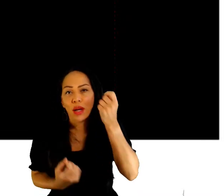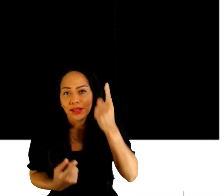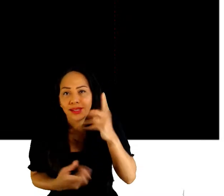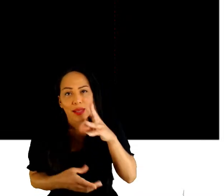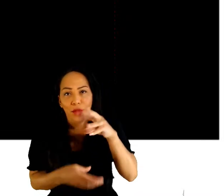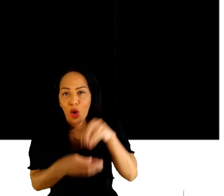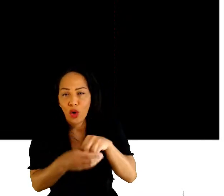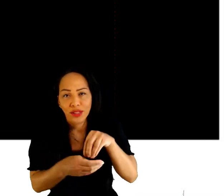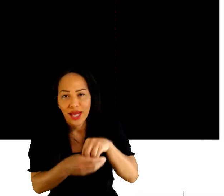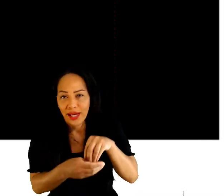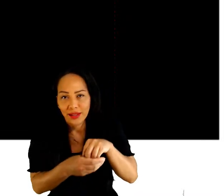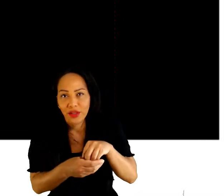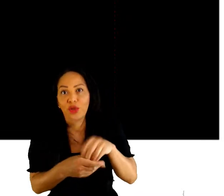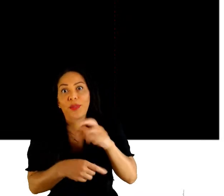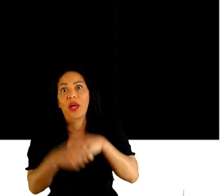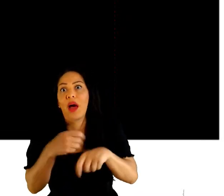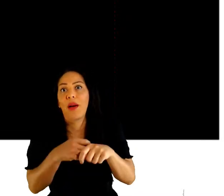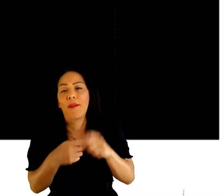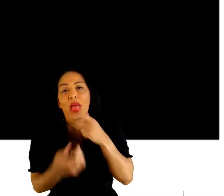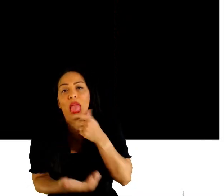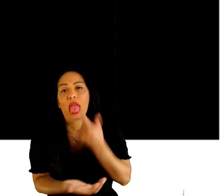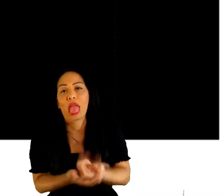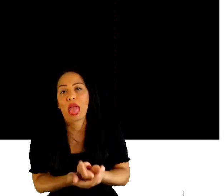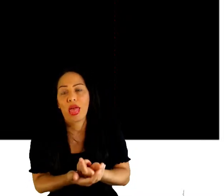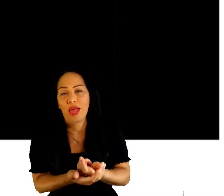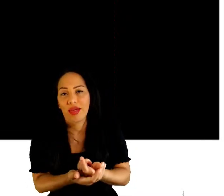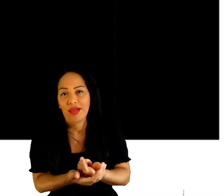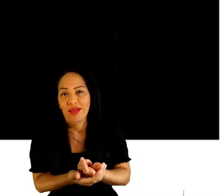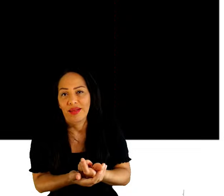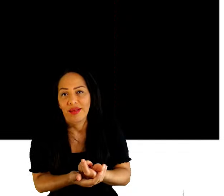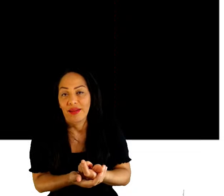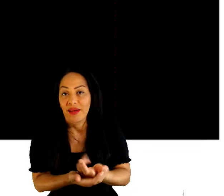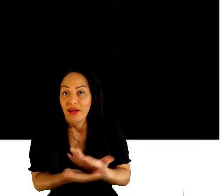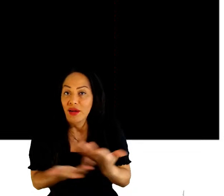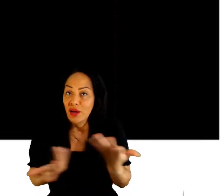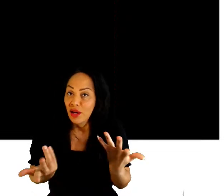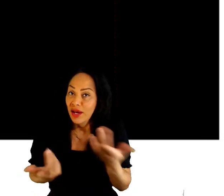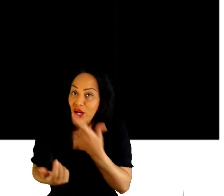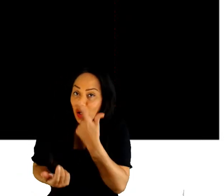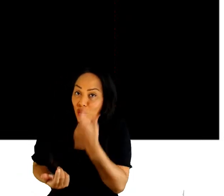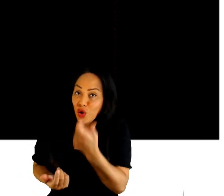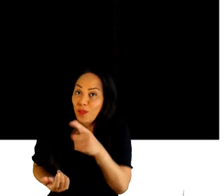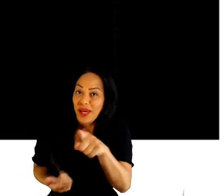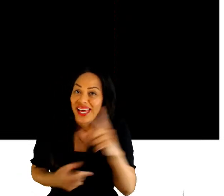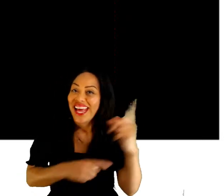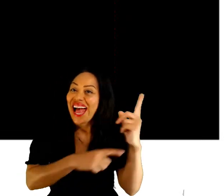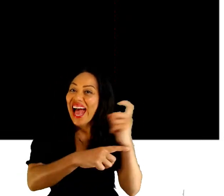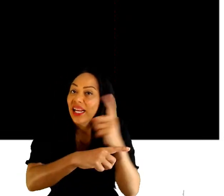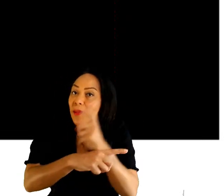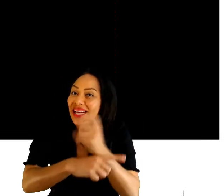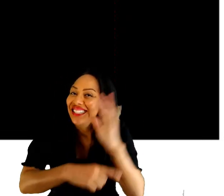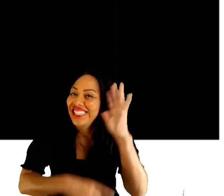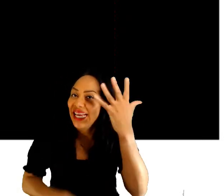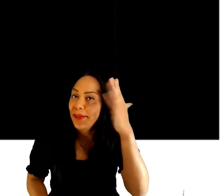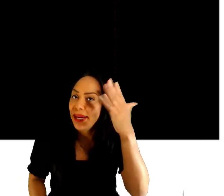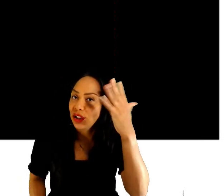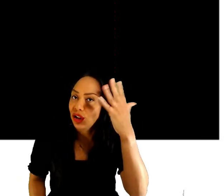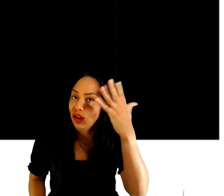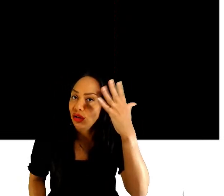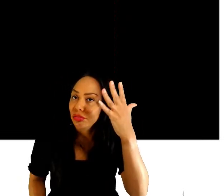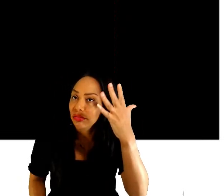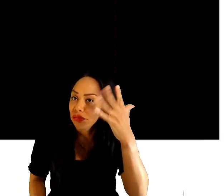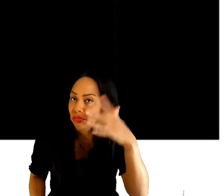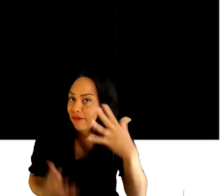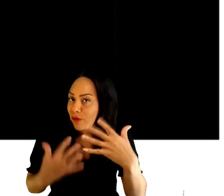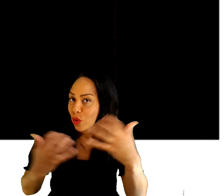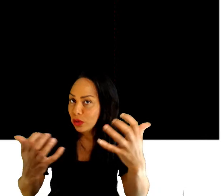otherwise, for all you care, it could be an animated image. Why? But it's important to know that this has been a real moment